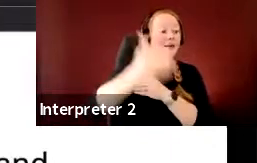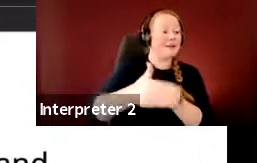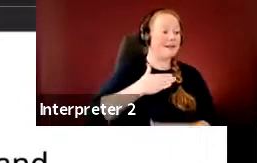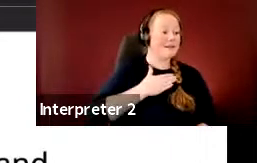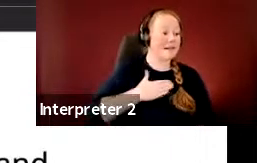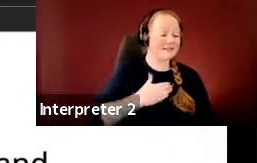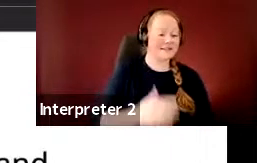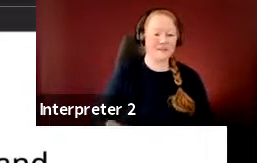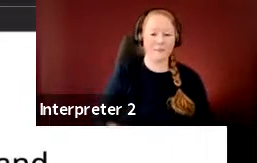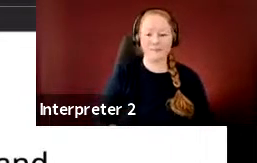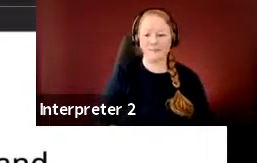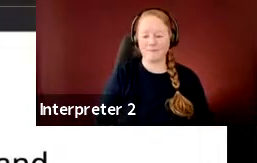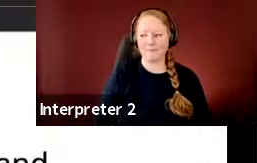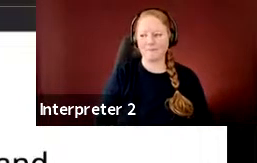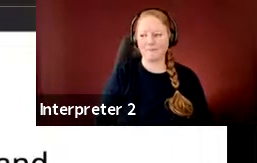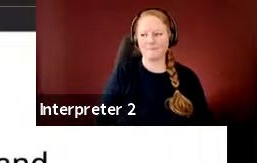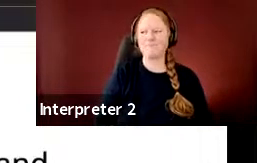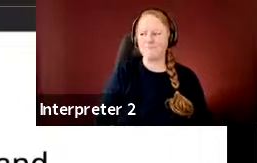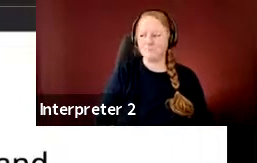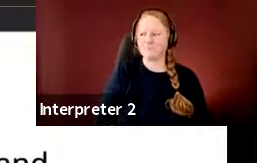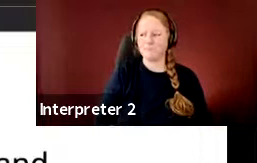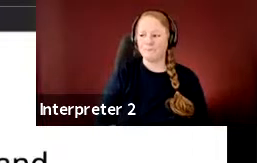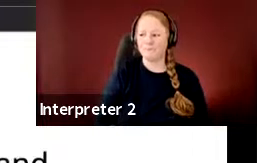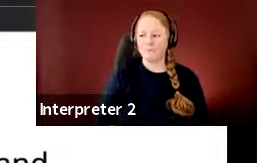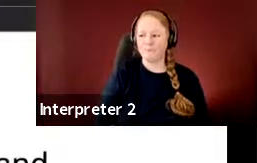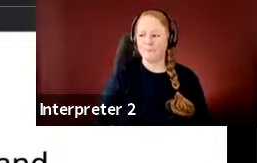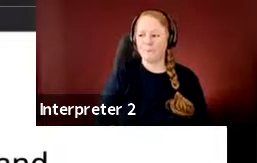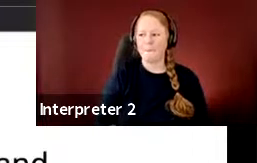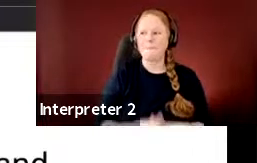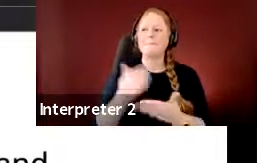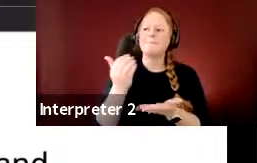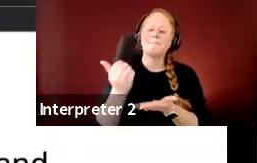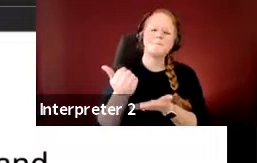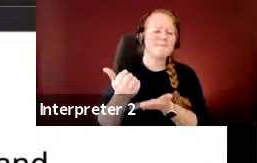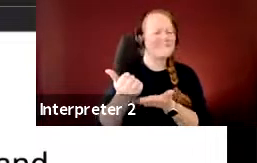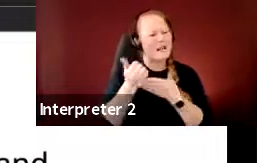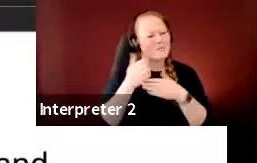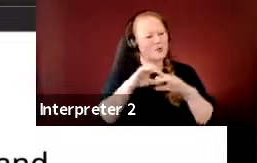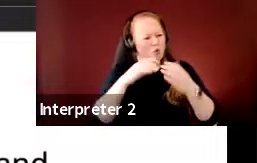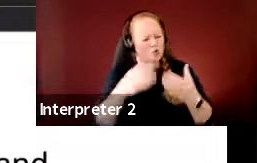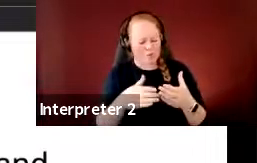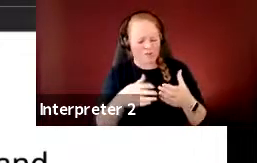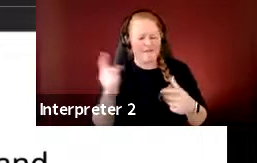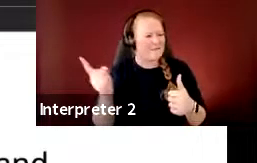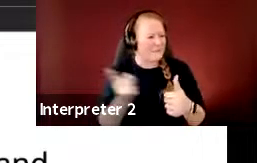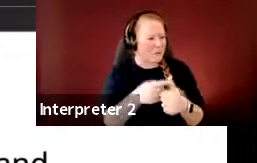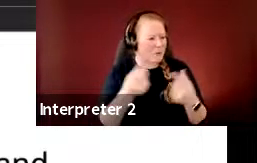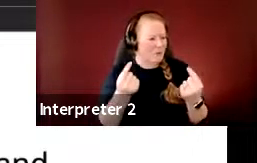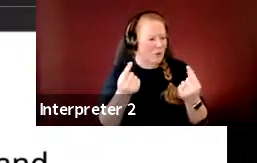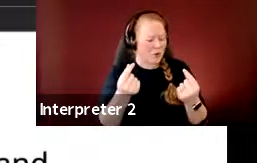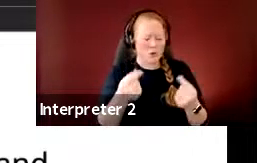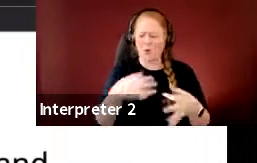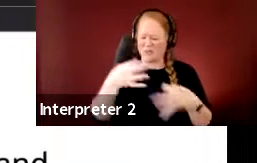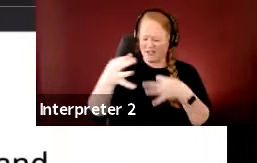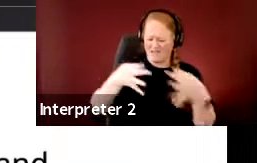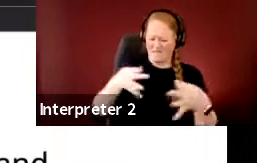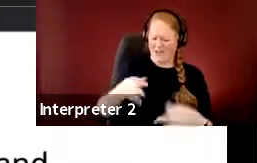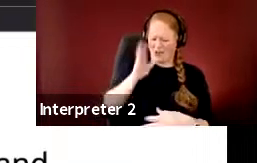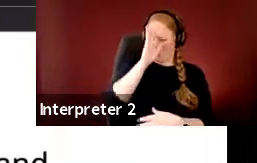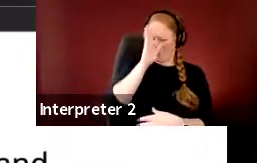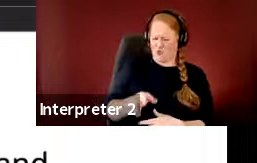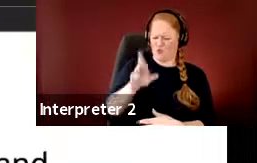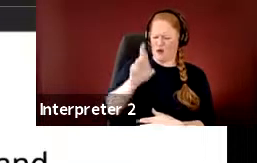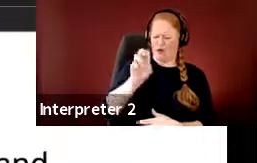So to help us level set, as a group, we first collectively defined what direct relief is as it pertained